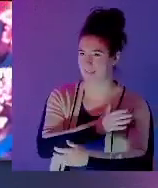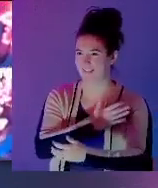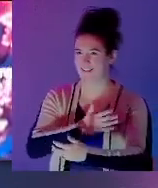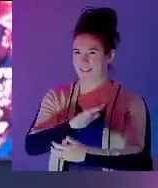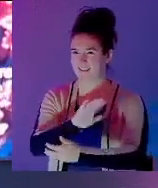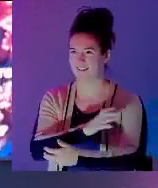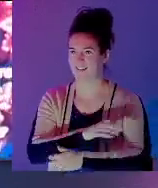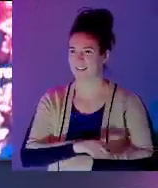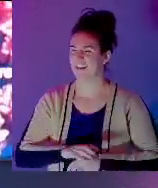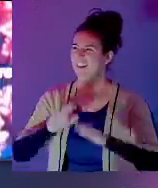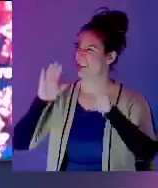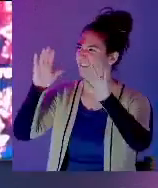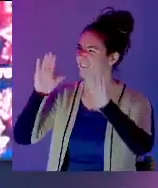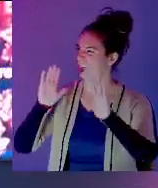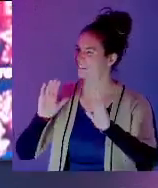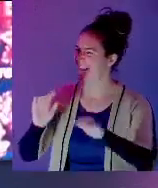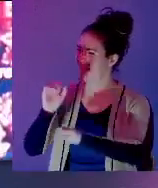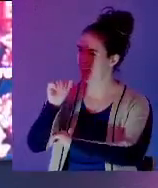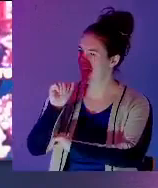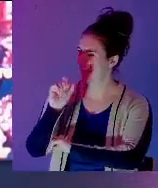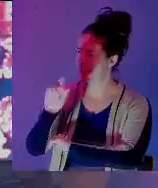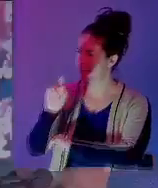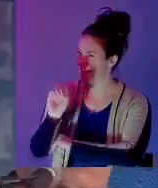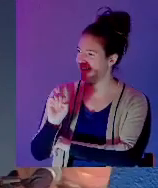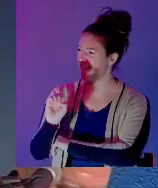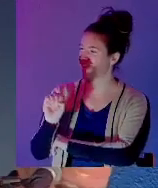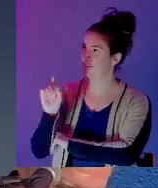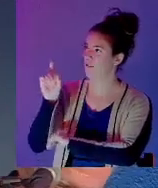Great are you,